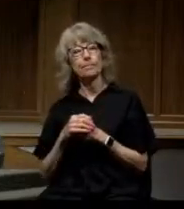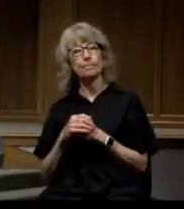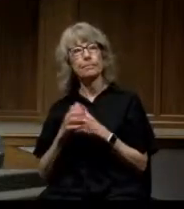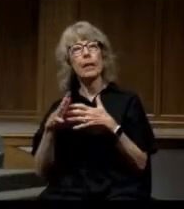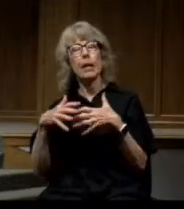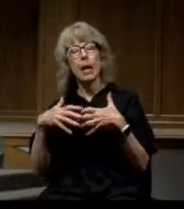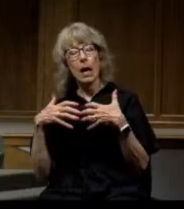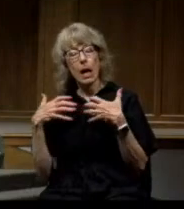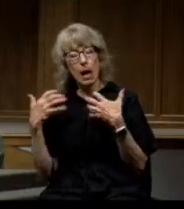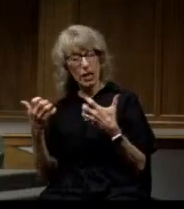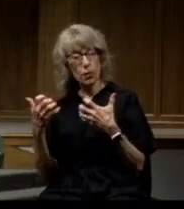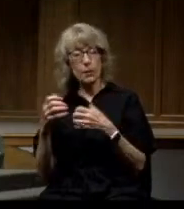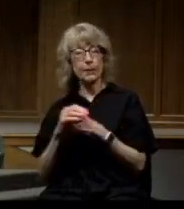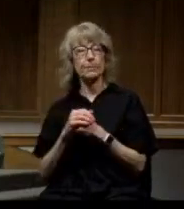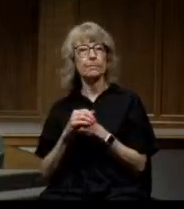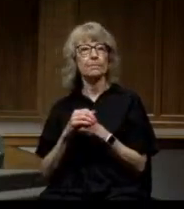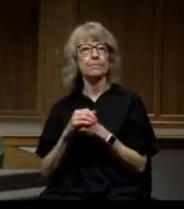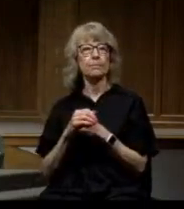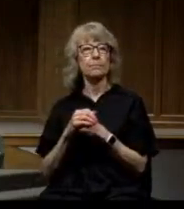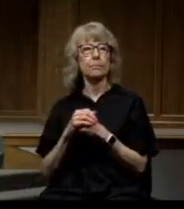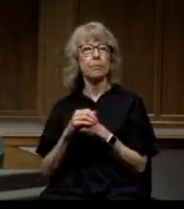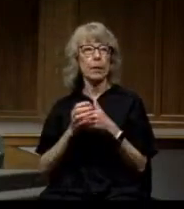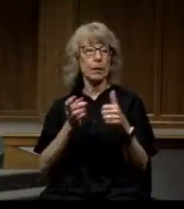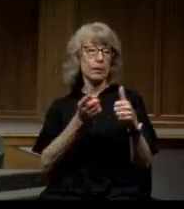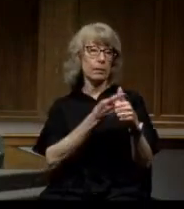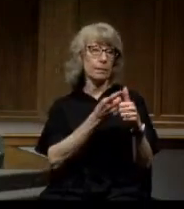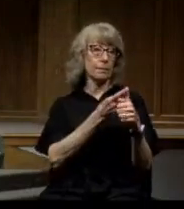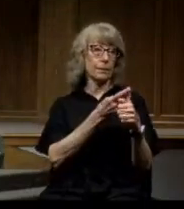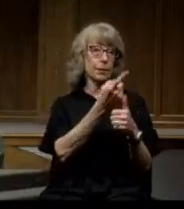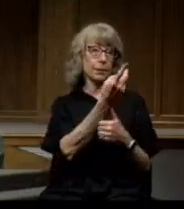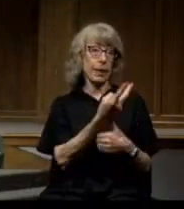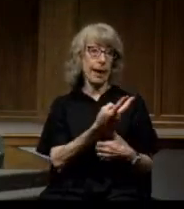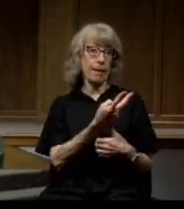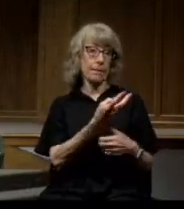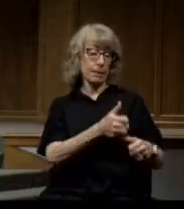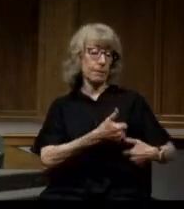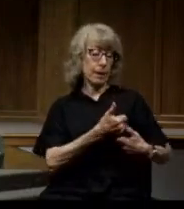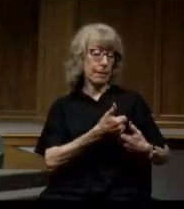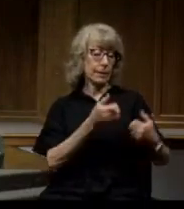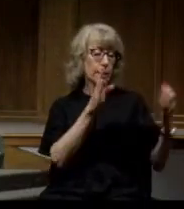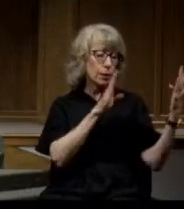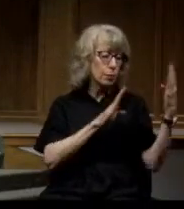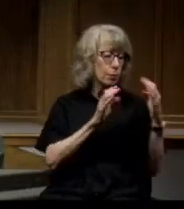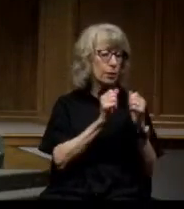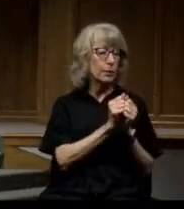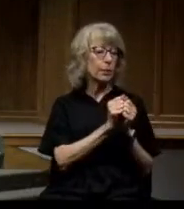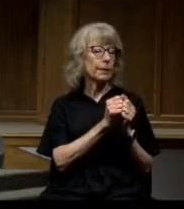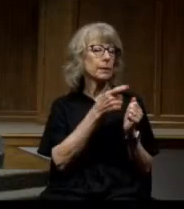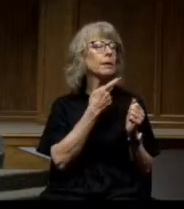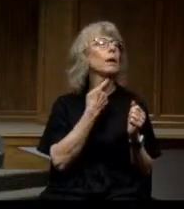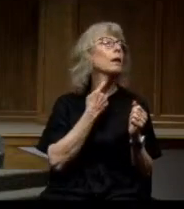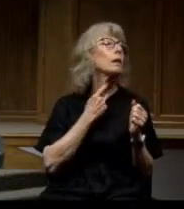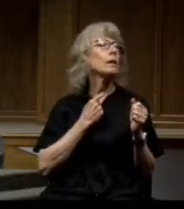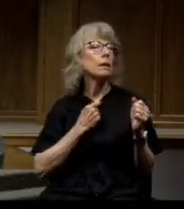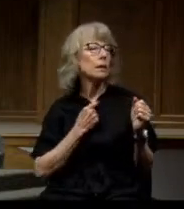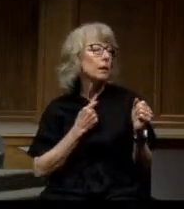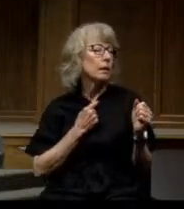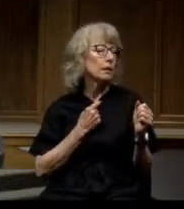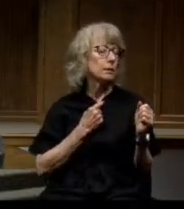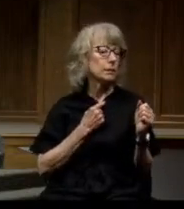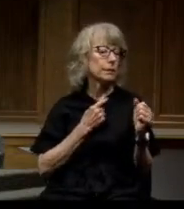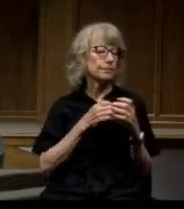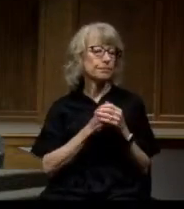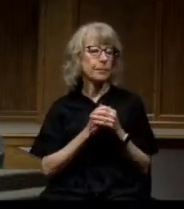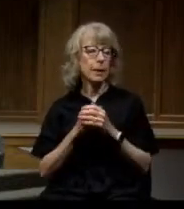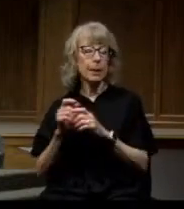Angry. See, the first half of life is often the struggle with lust in its many forms. But